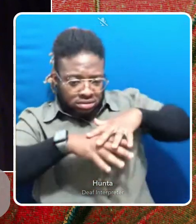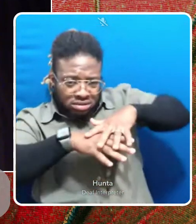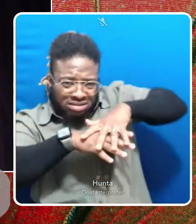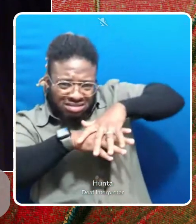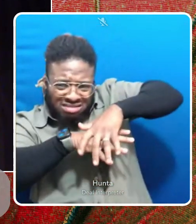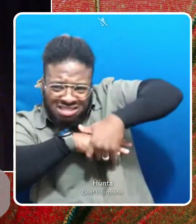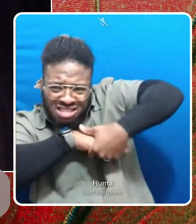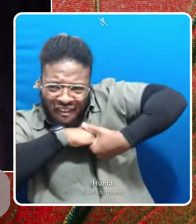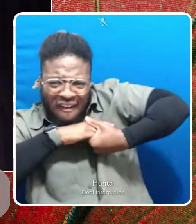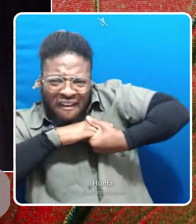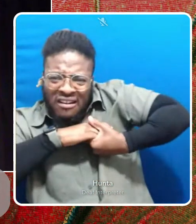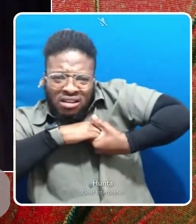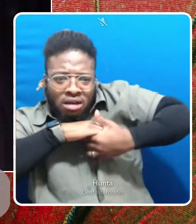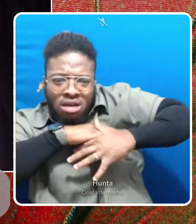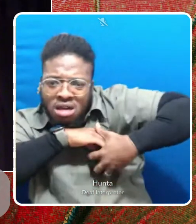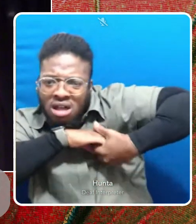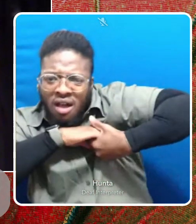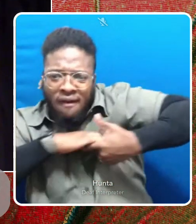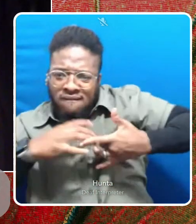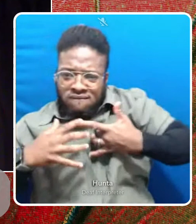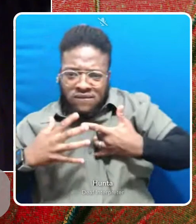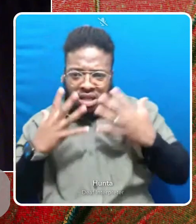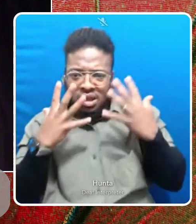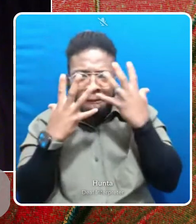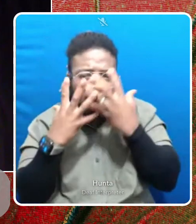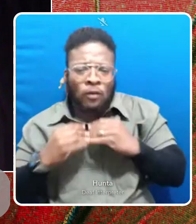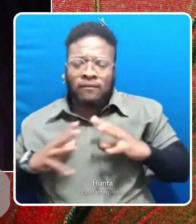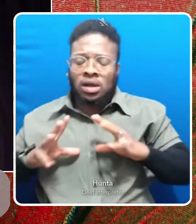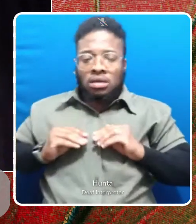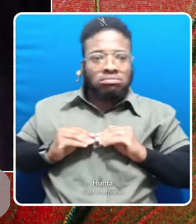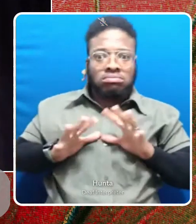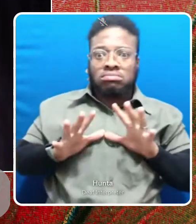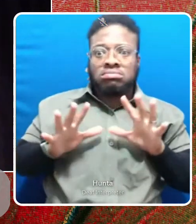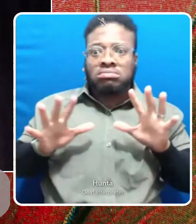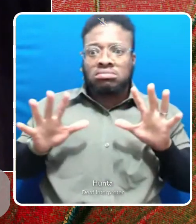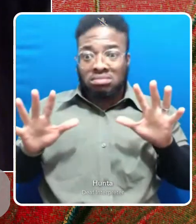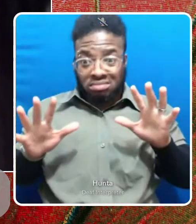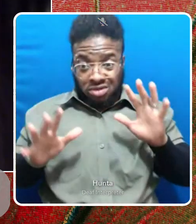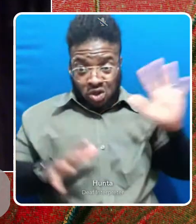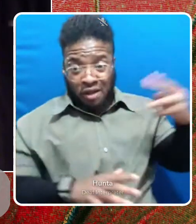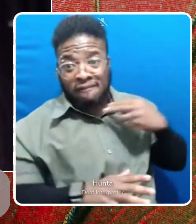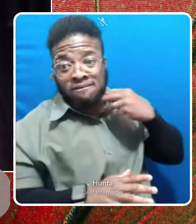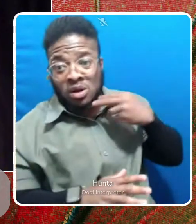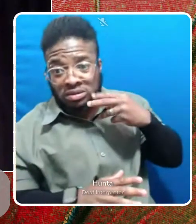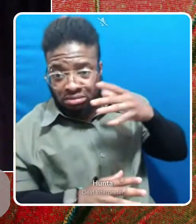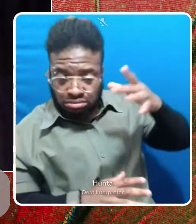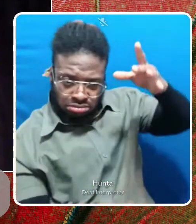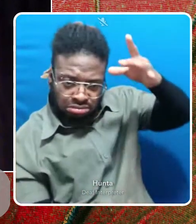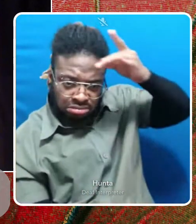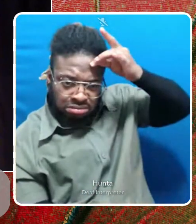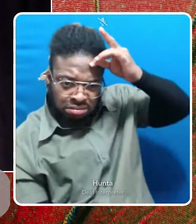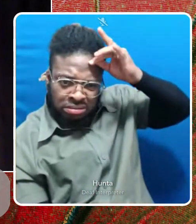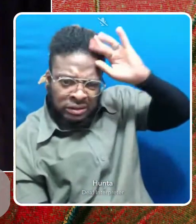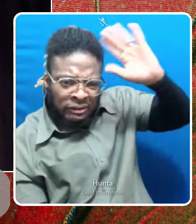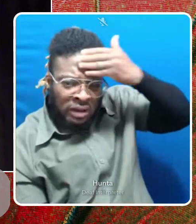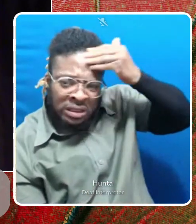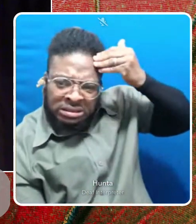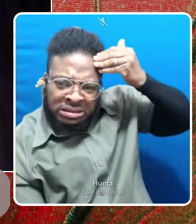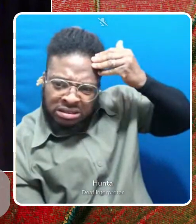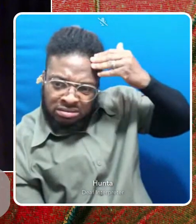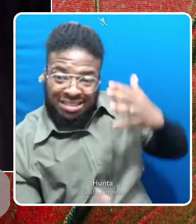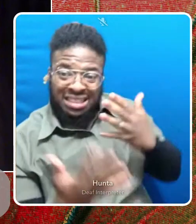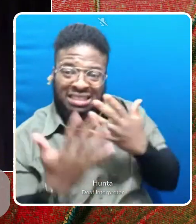her voice. She played Lauryn Hill and sang the lyrics to Mr. Intentional, then looked at